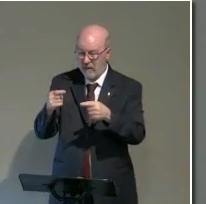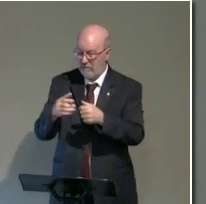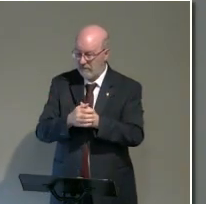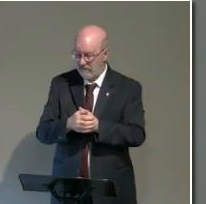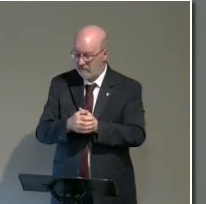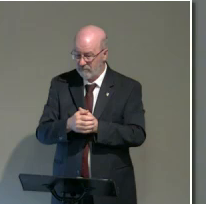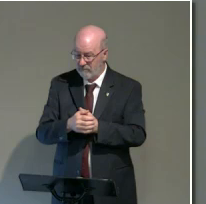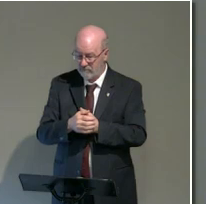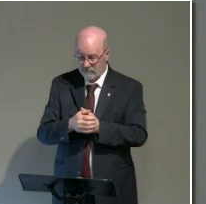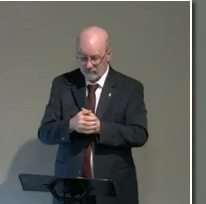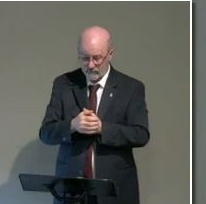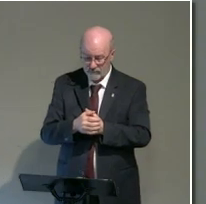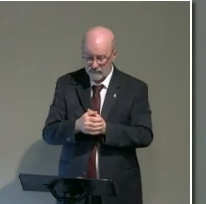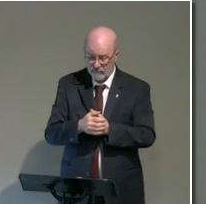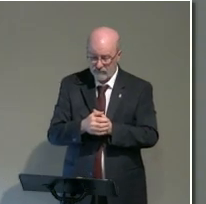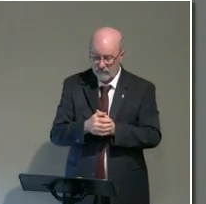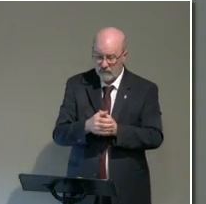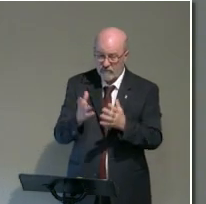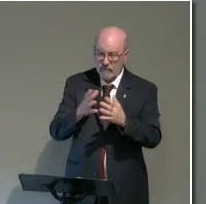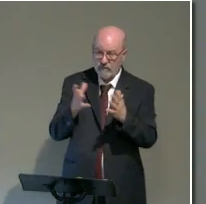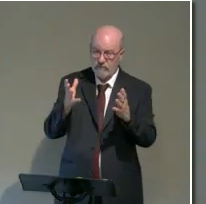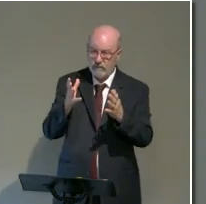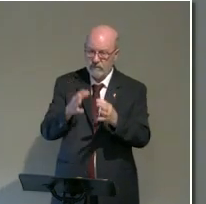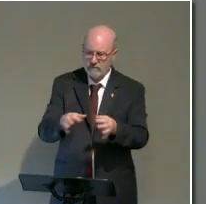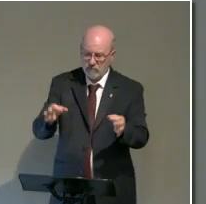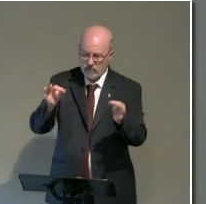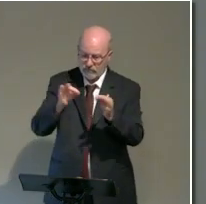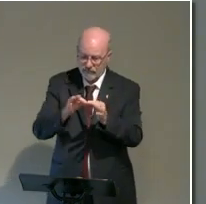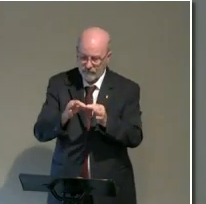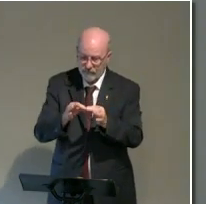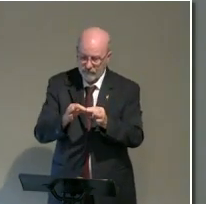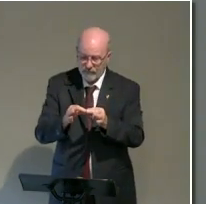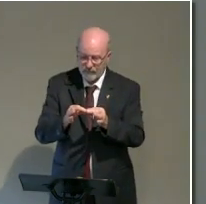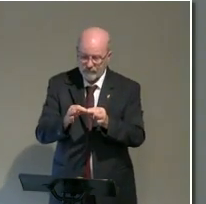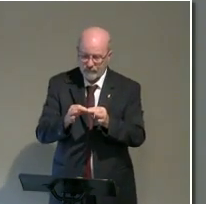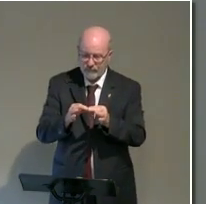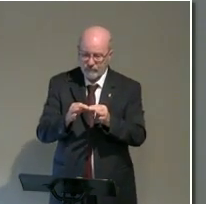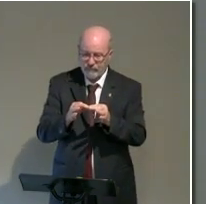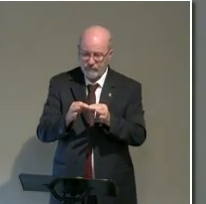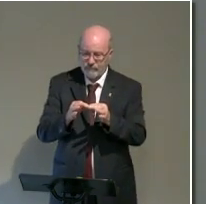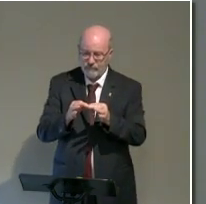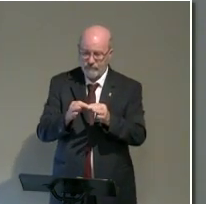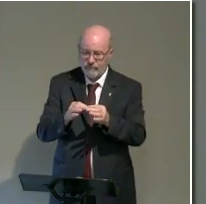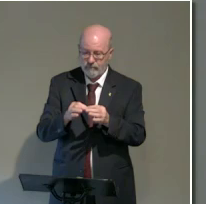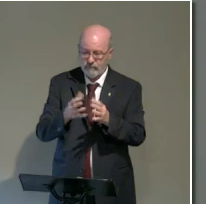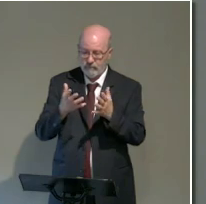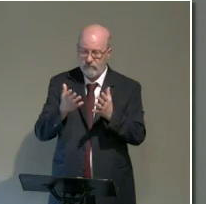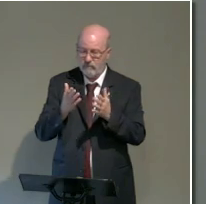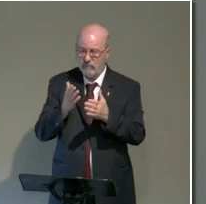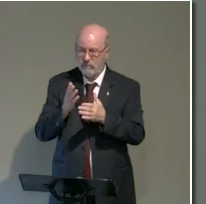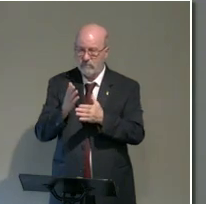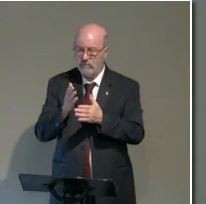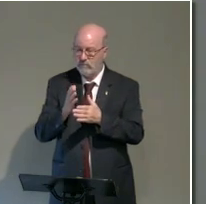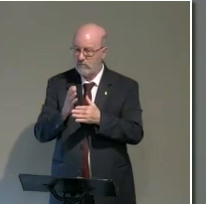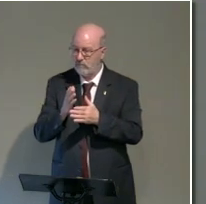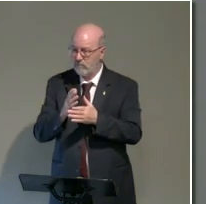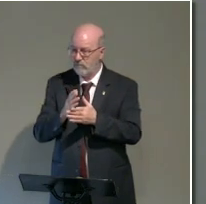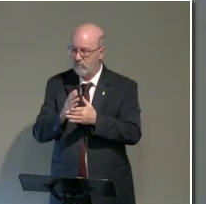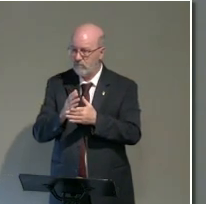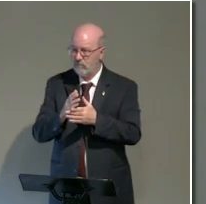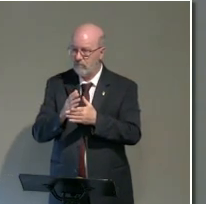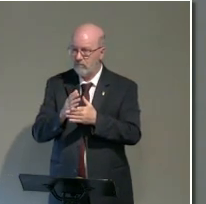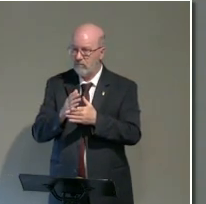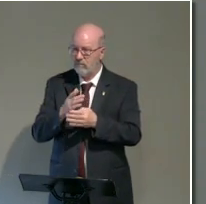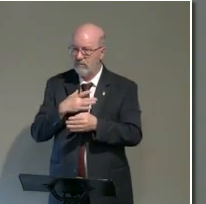okay? Super, super important. Now, I want to share, I